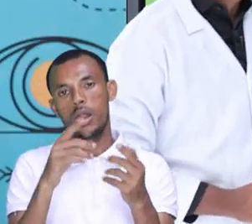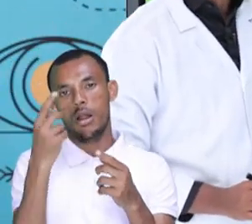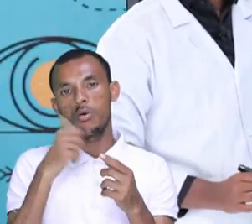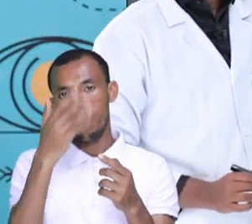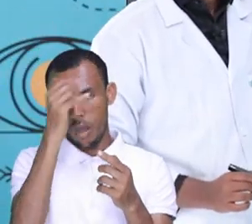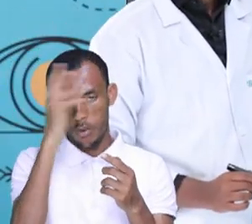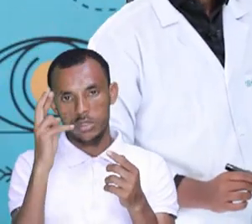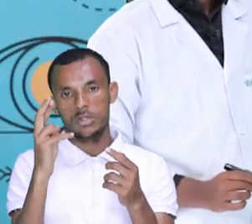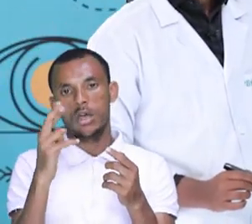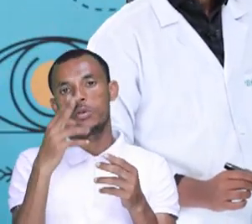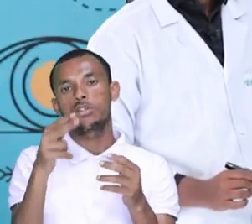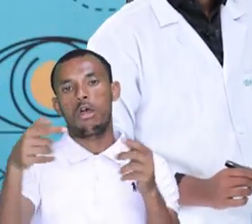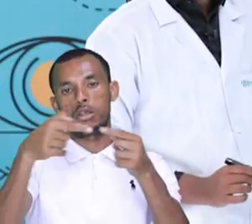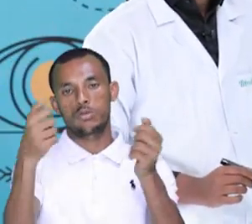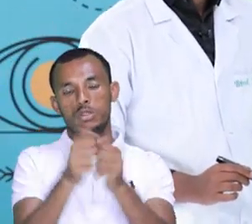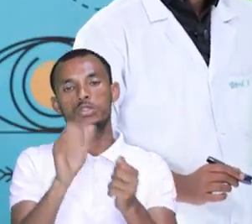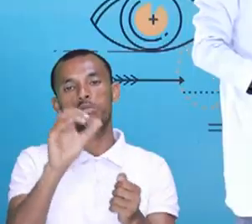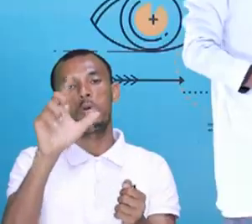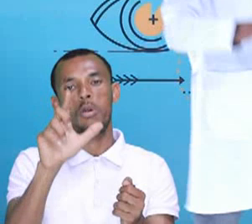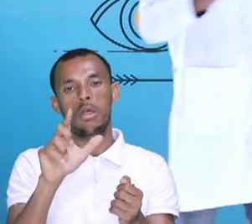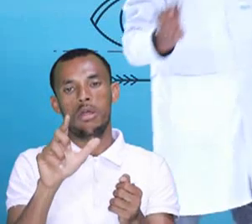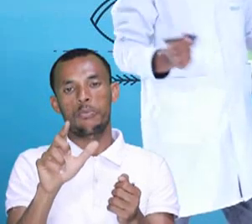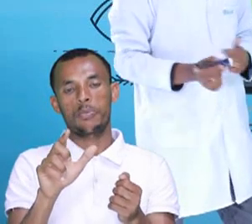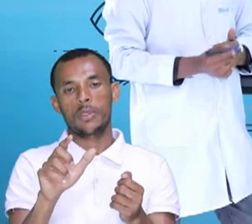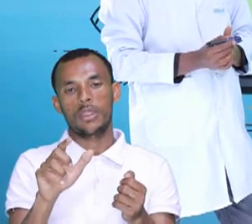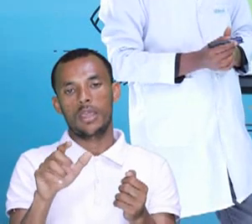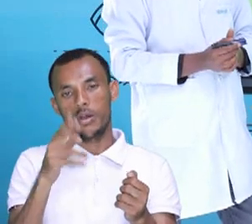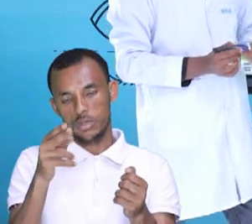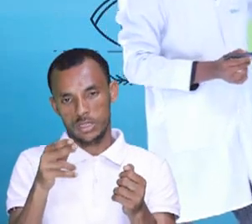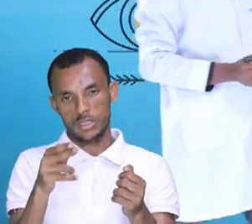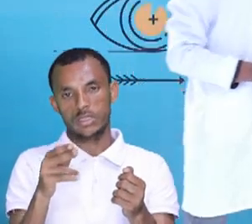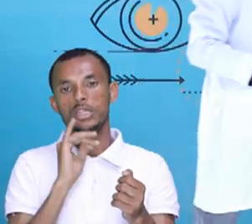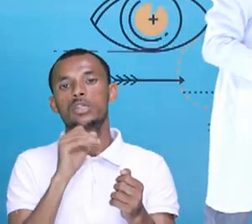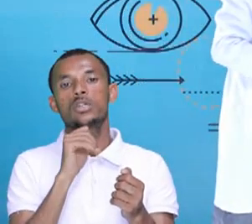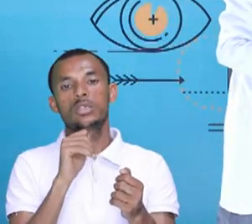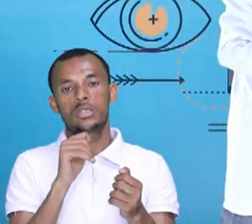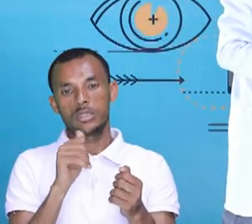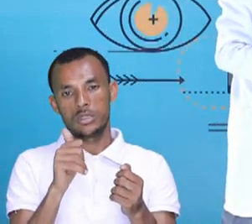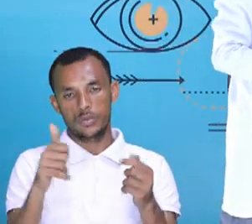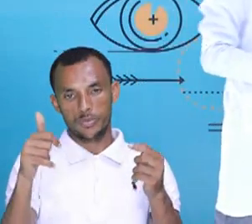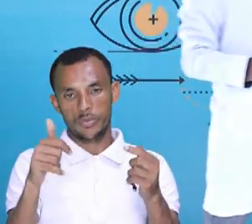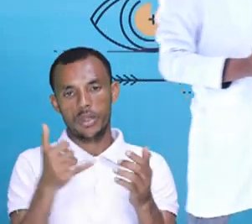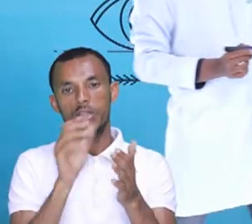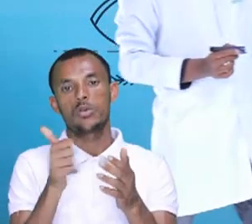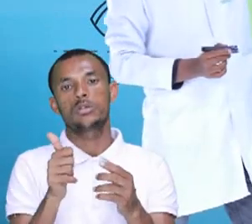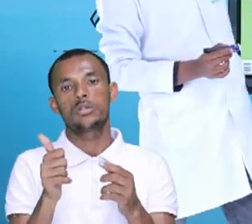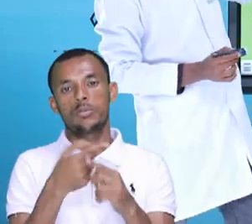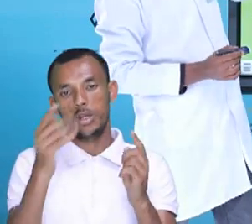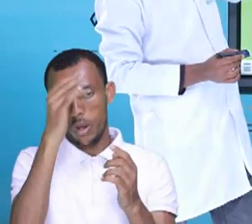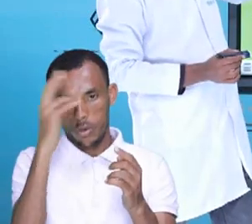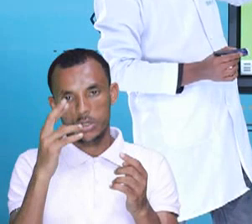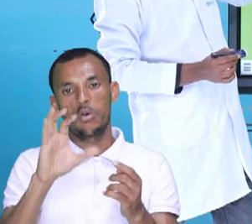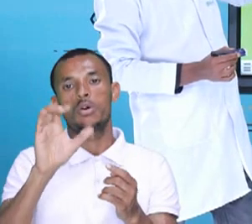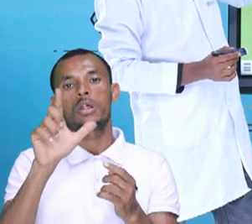attached to chlorine. Chlorine is not the three most electronegative element. This is dipole-dipole, but not hydrogen bonding. This